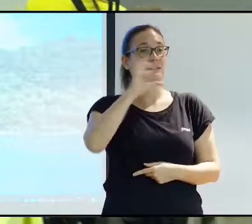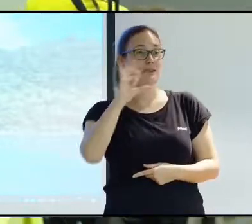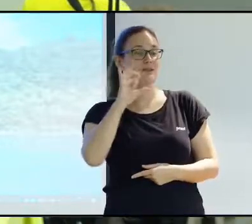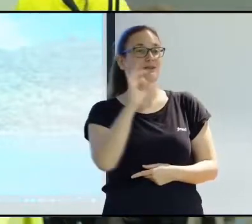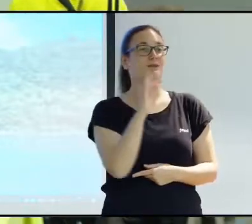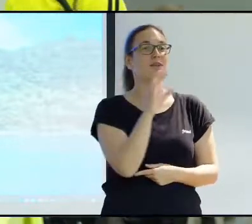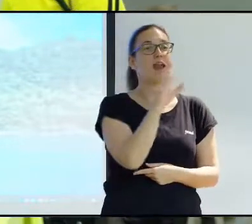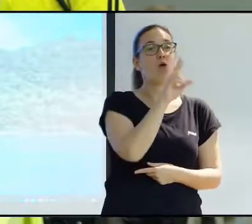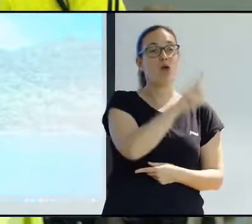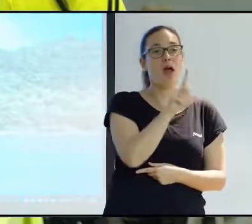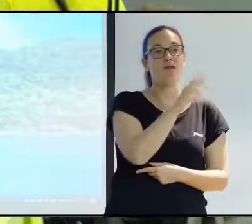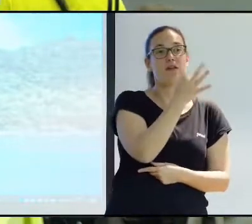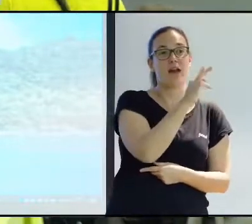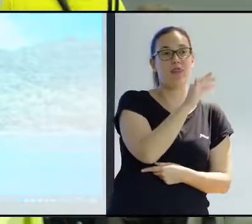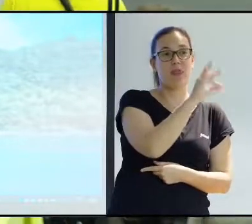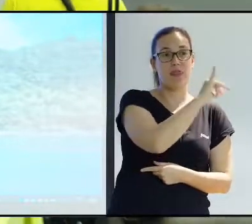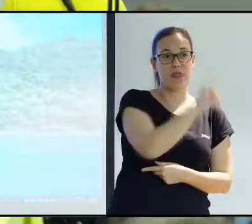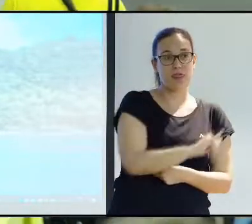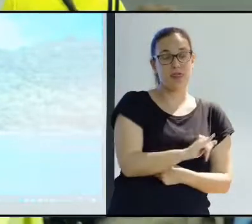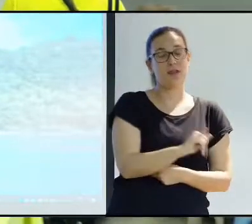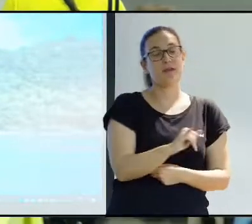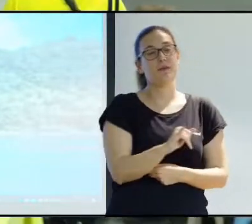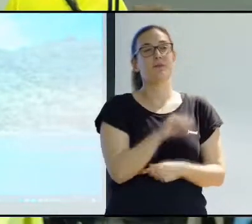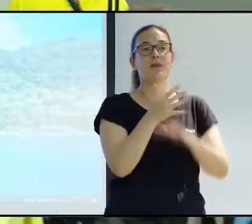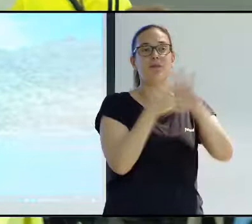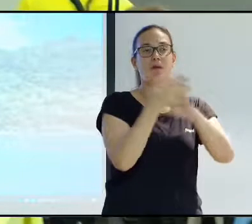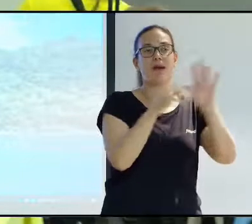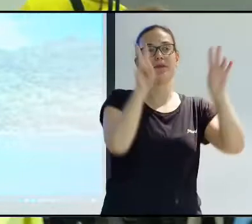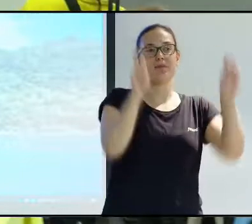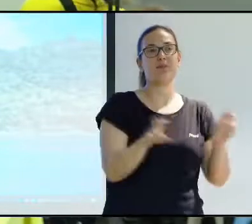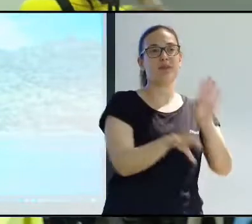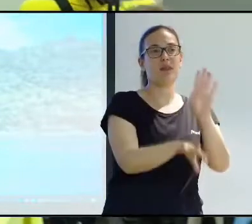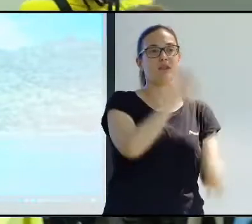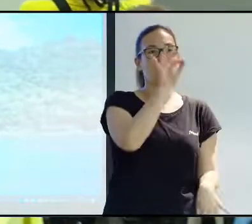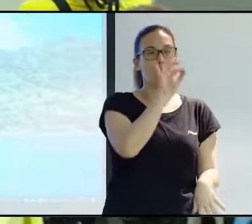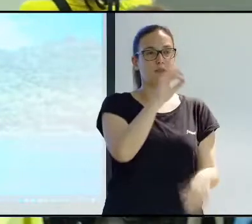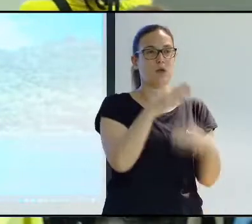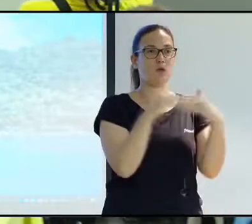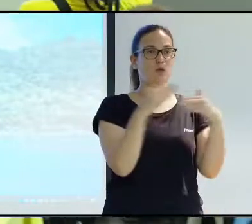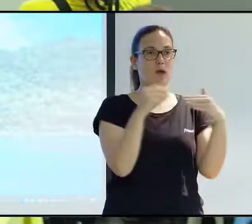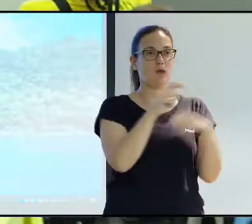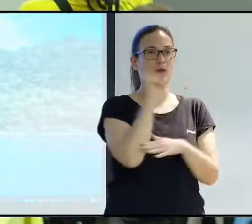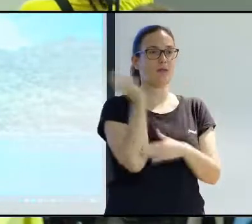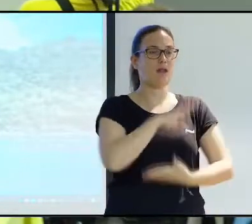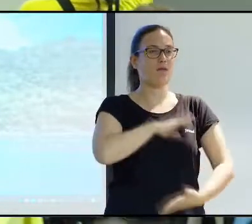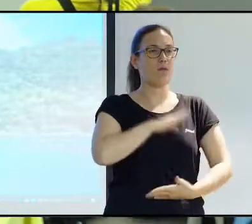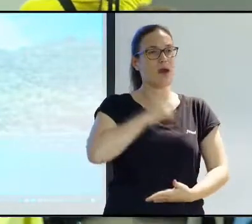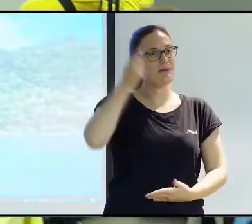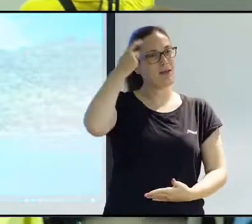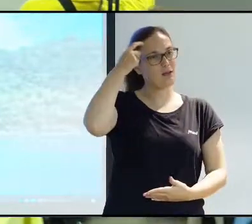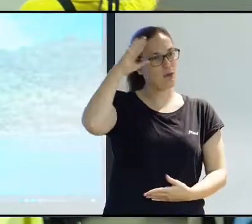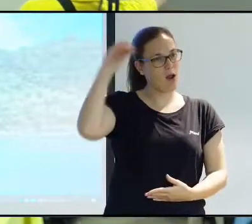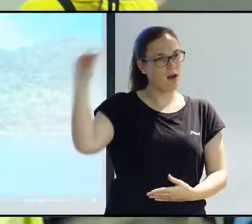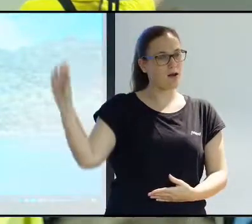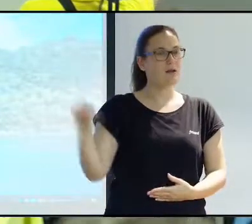of them are named Laura. We have Laura Fernández Cordero, and we're going to be talking about decision-making by persons